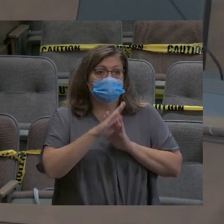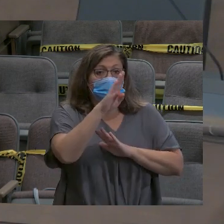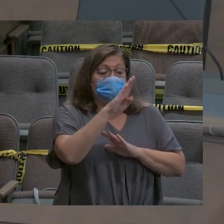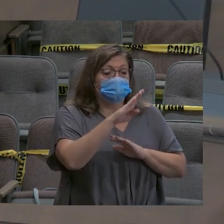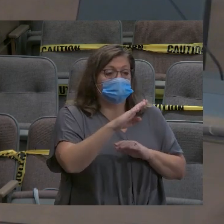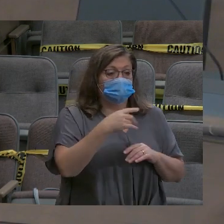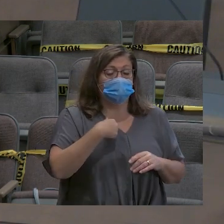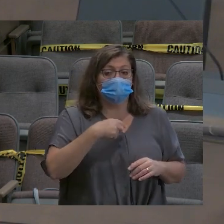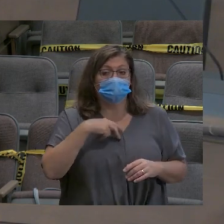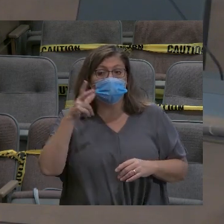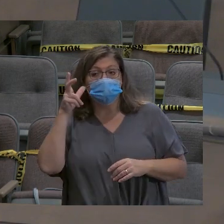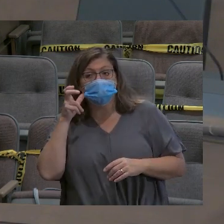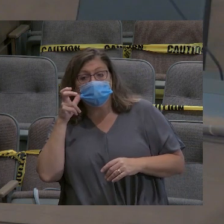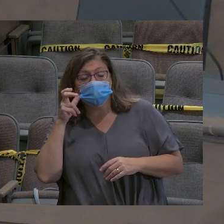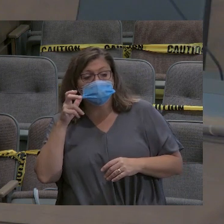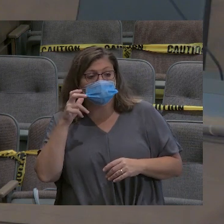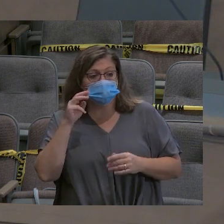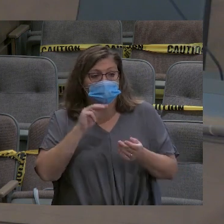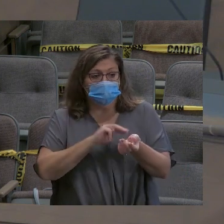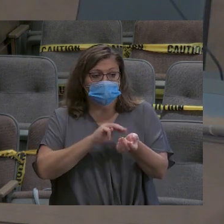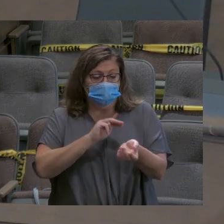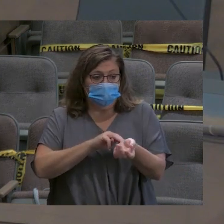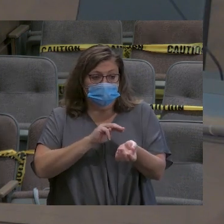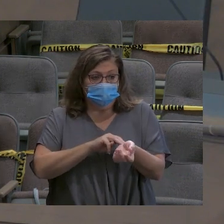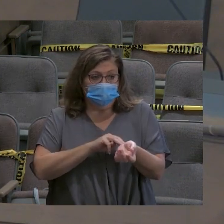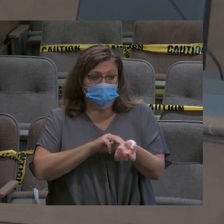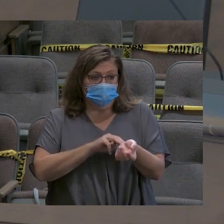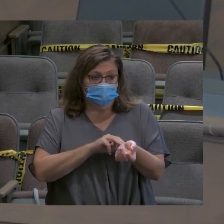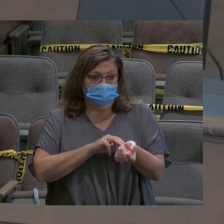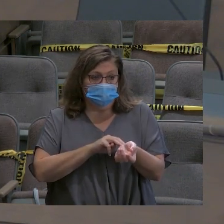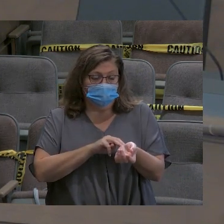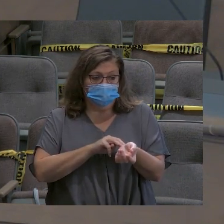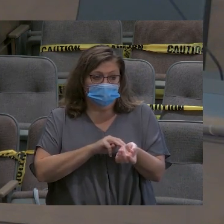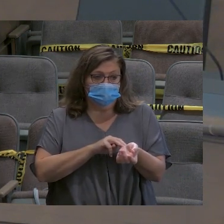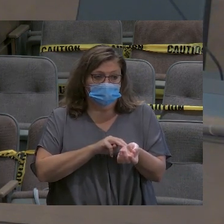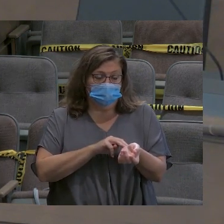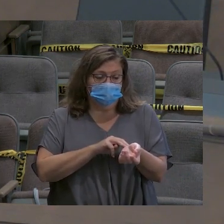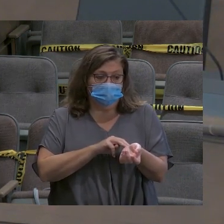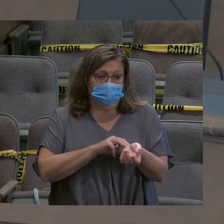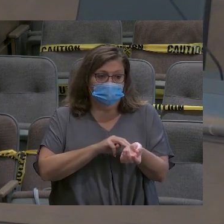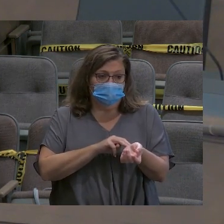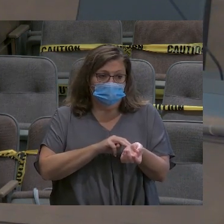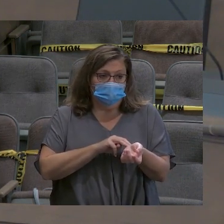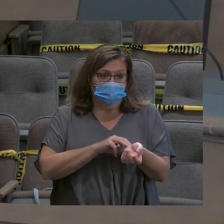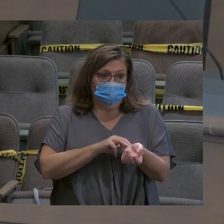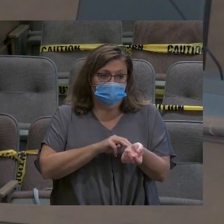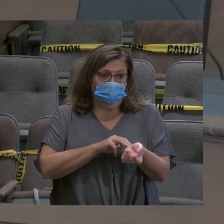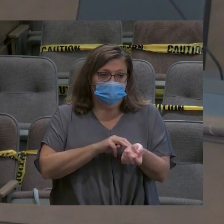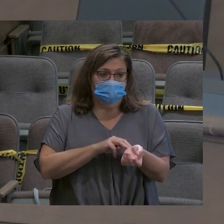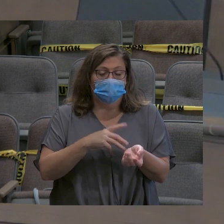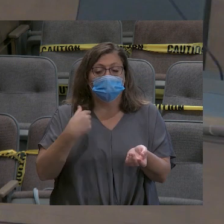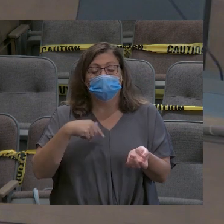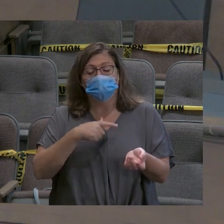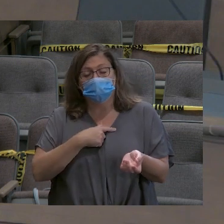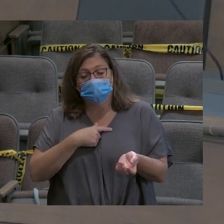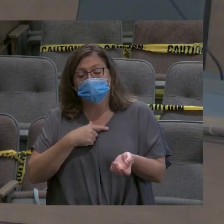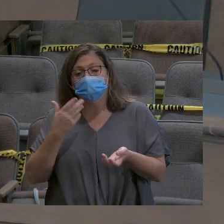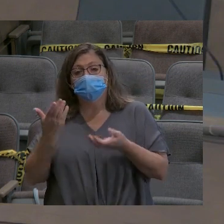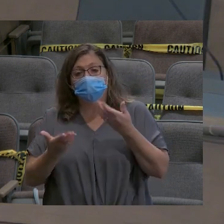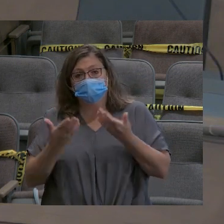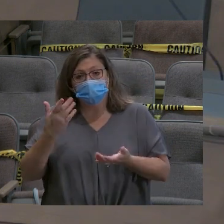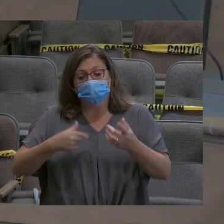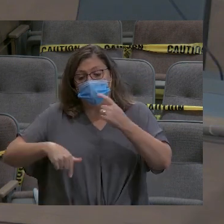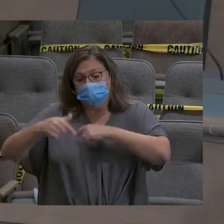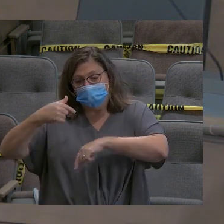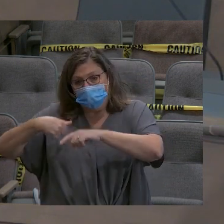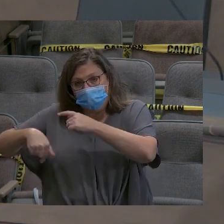community, we are probably going to go back into some type of broad restrictions. But one thing that's